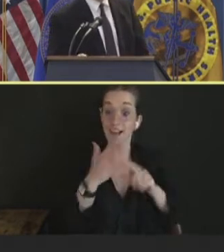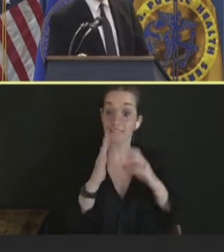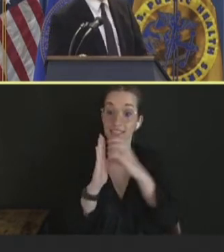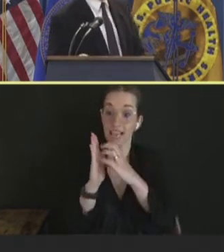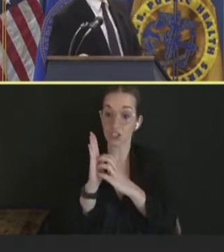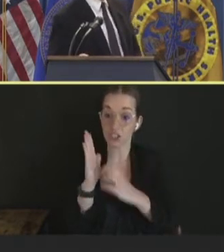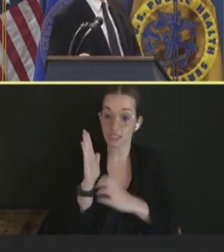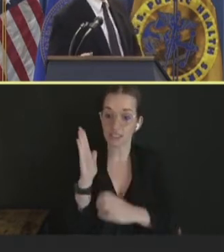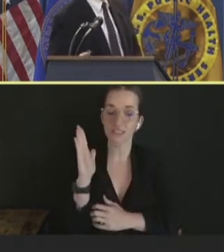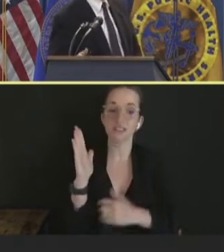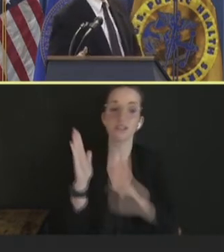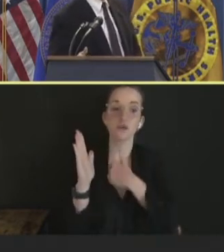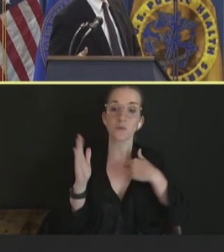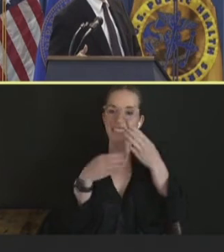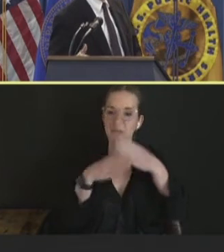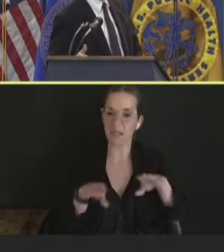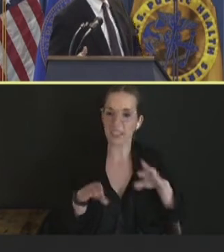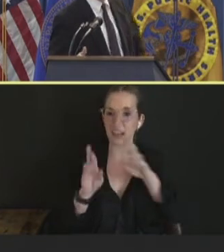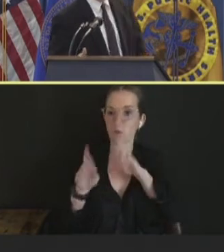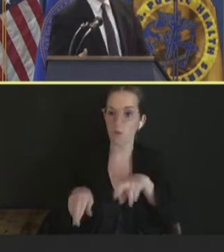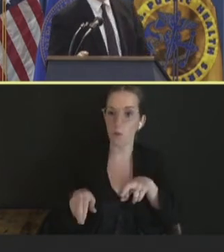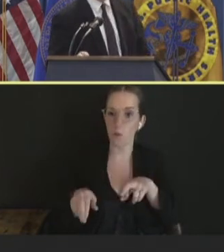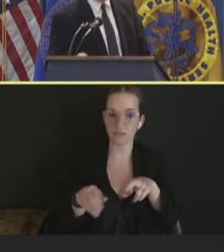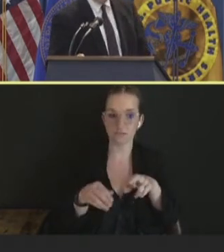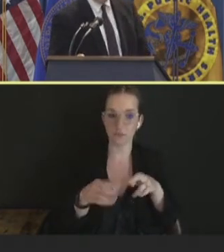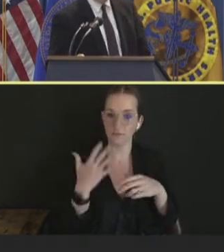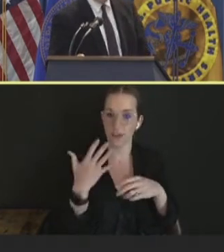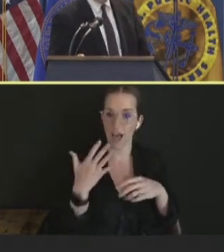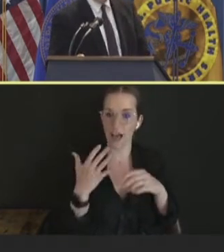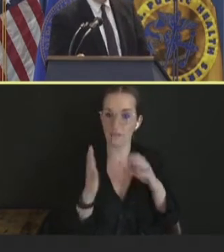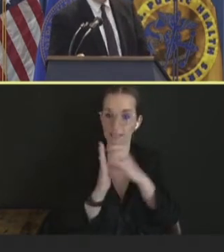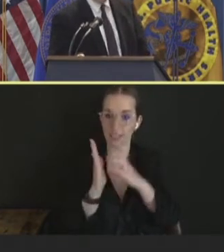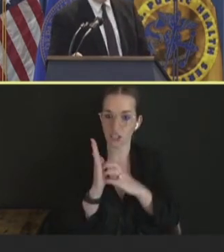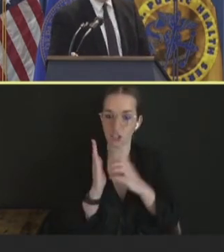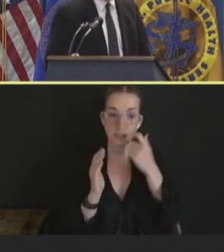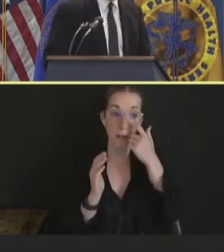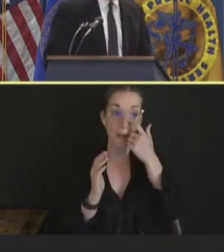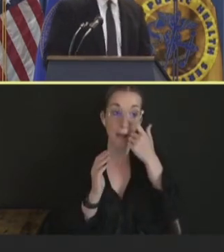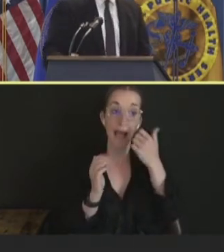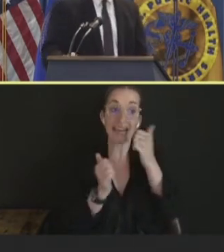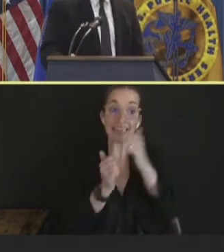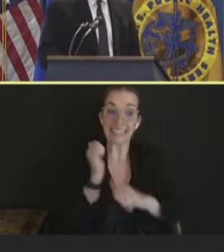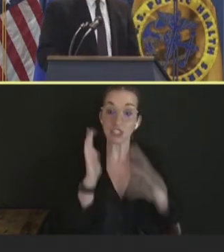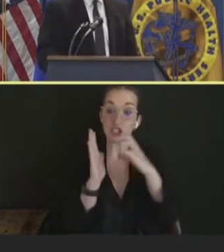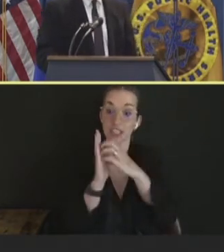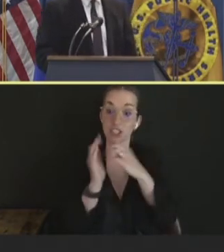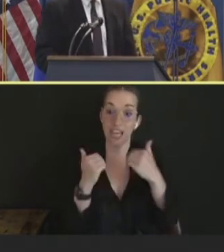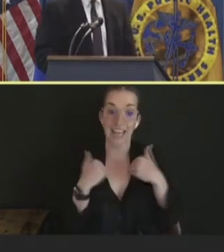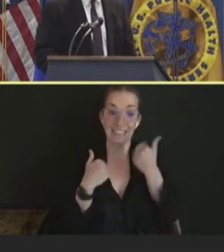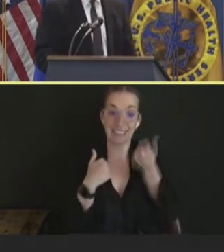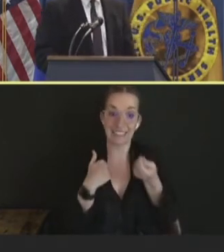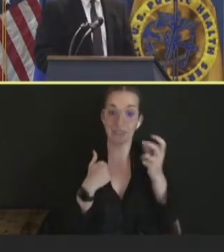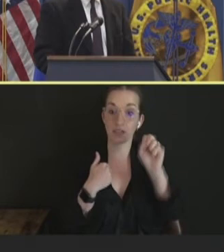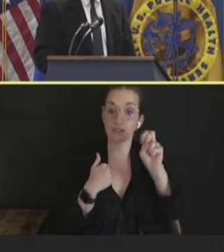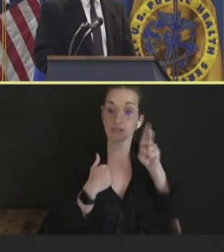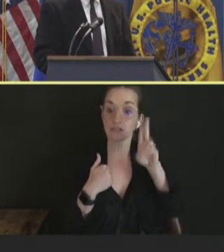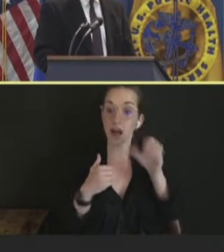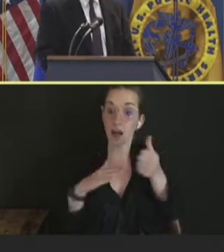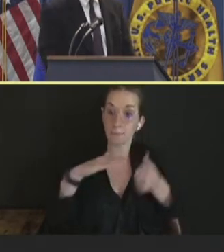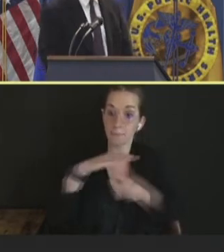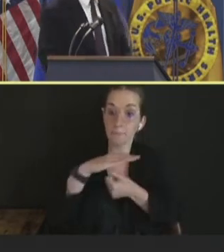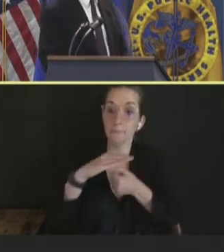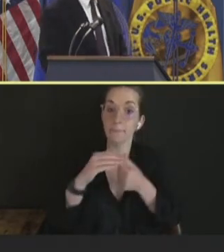cut the report into. And each of these has several sub-recommendations. The first section